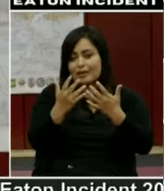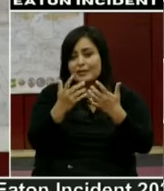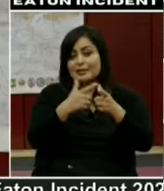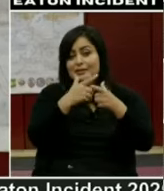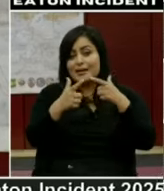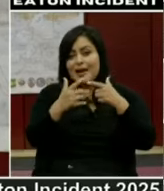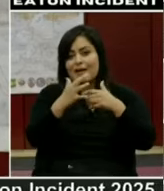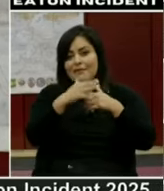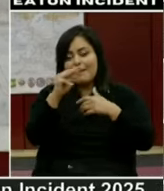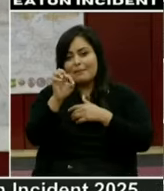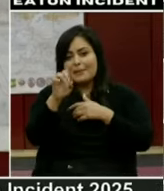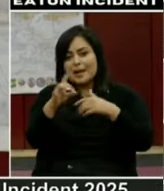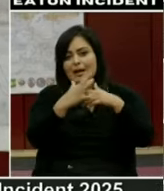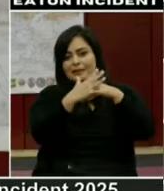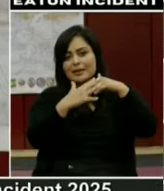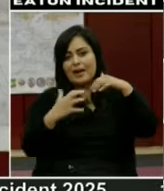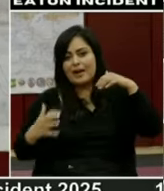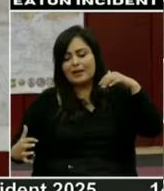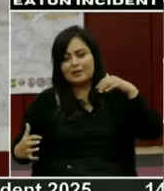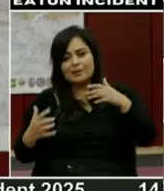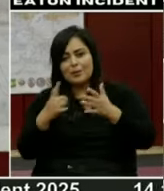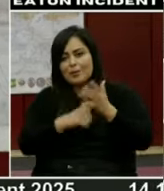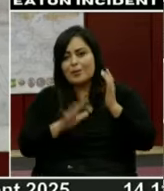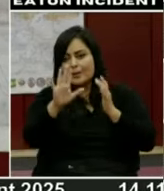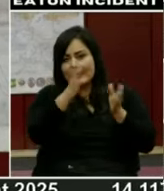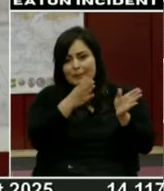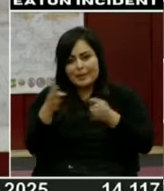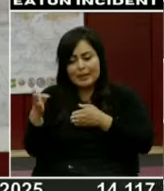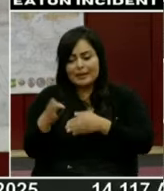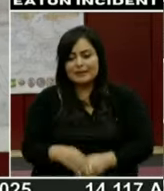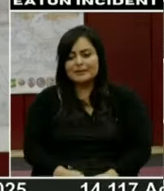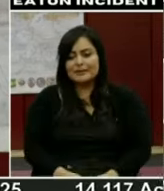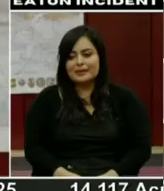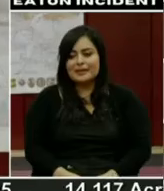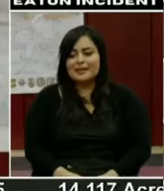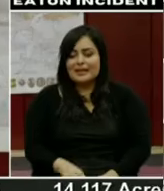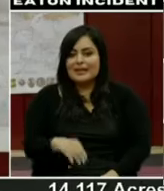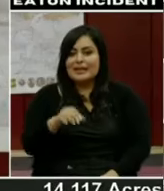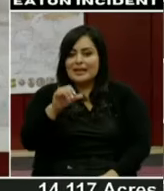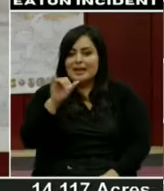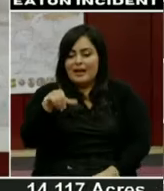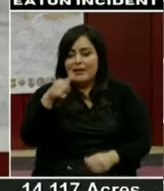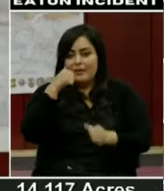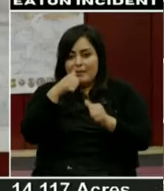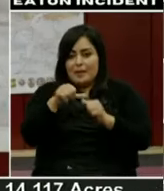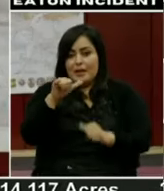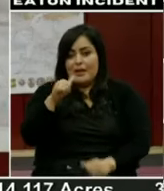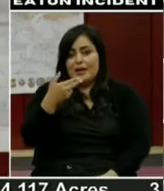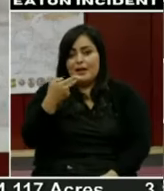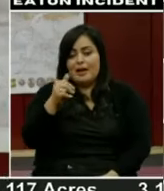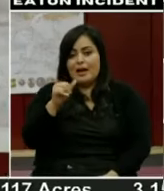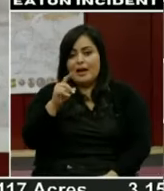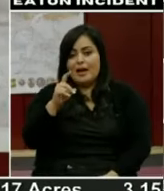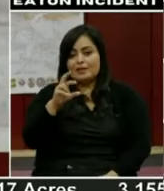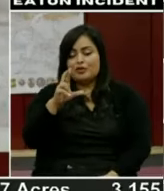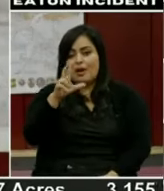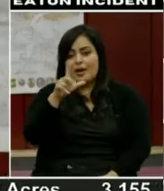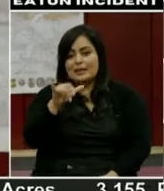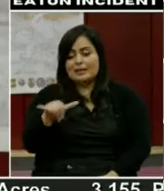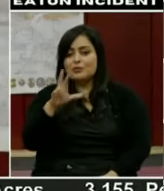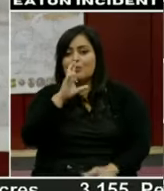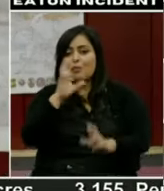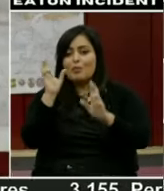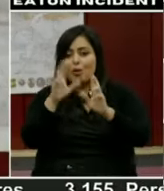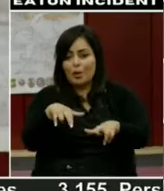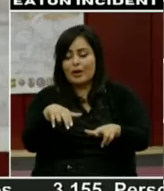is the plan to prepare for mudslides? That was the hydrologist report I talked about. We are currently working on that,